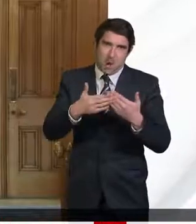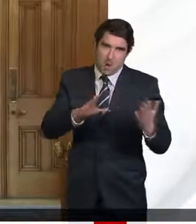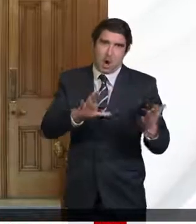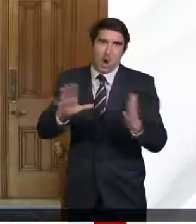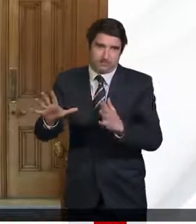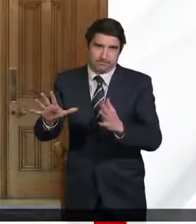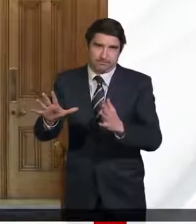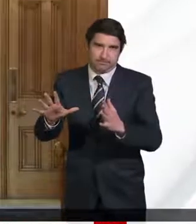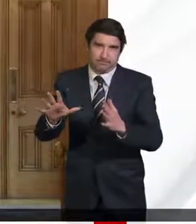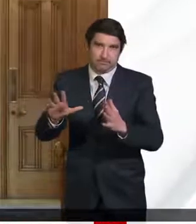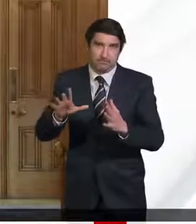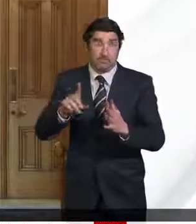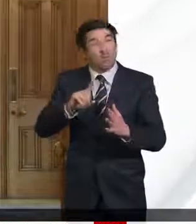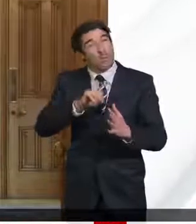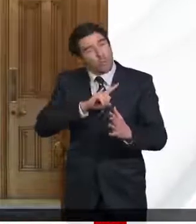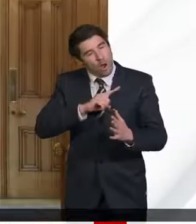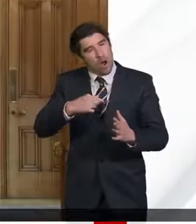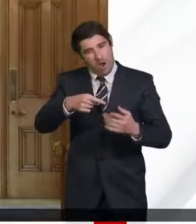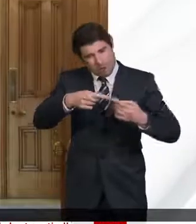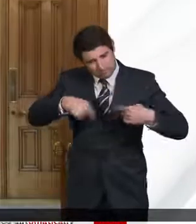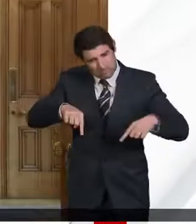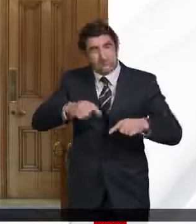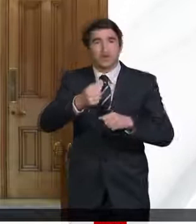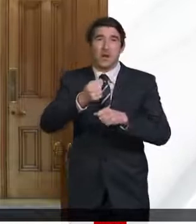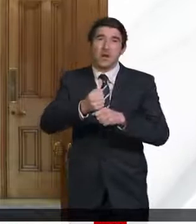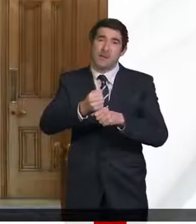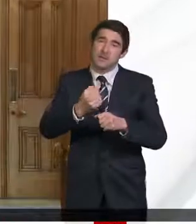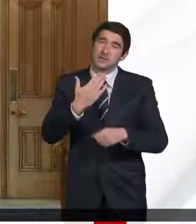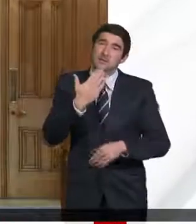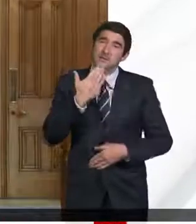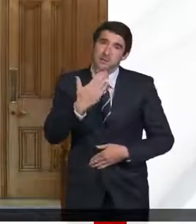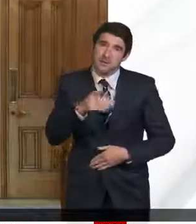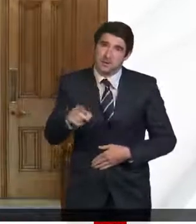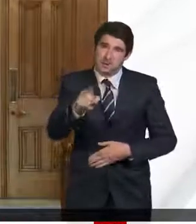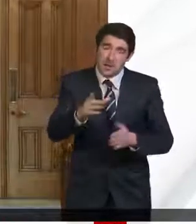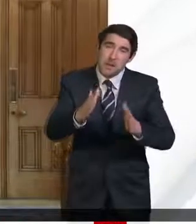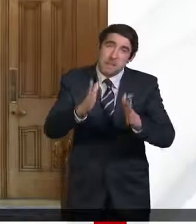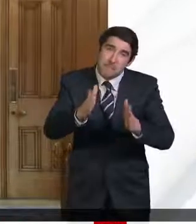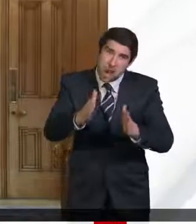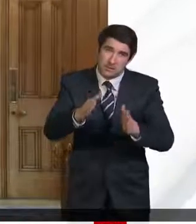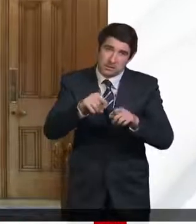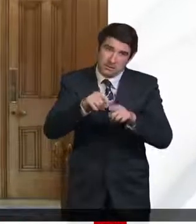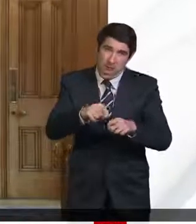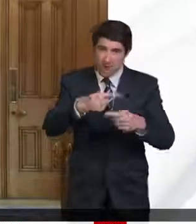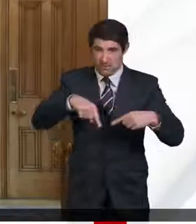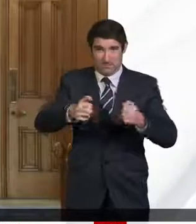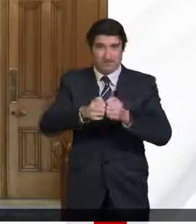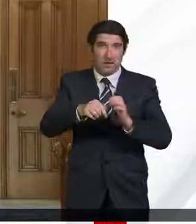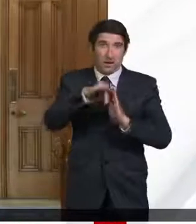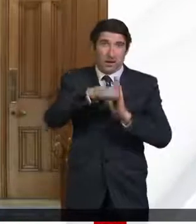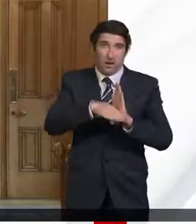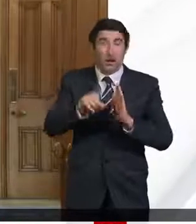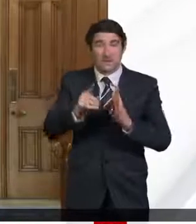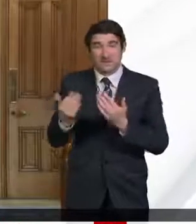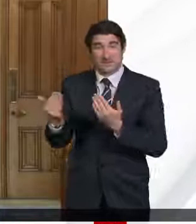numbers reinforce the vital importance of following the government's social distancing guidelines. The more we